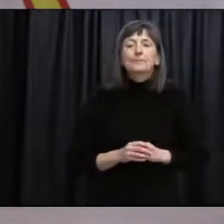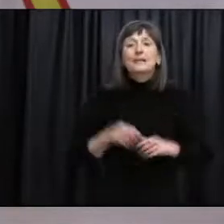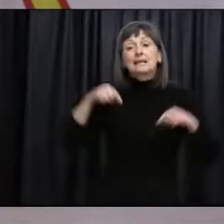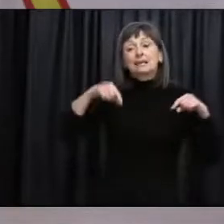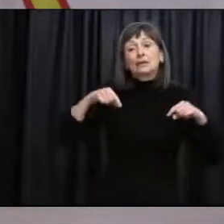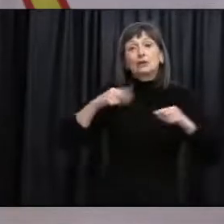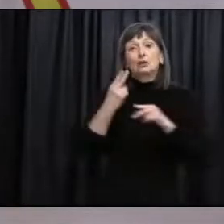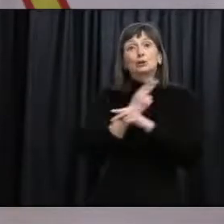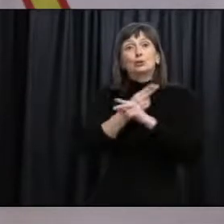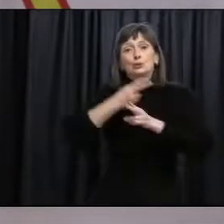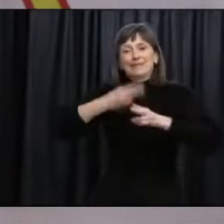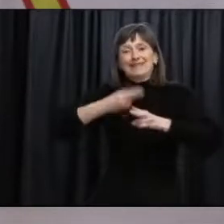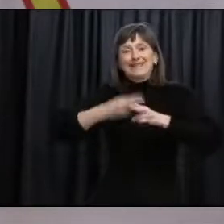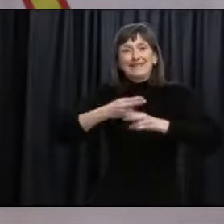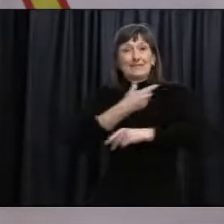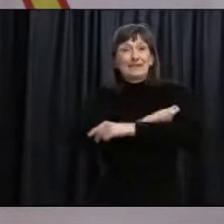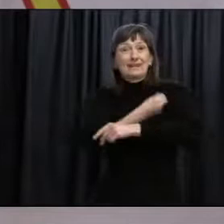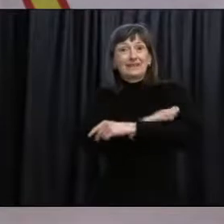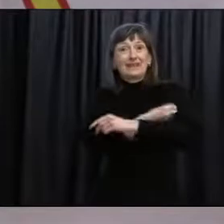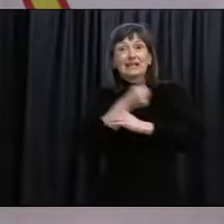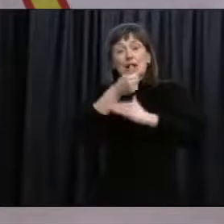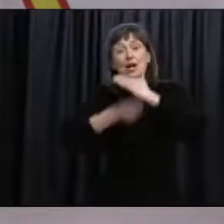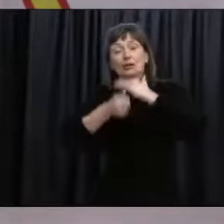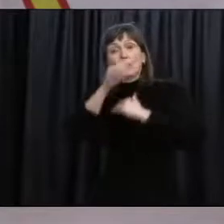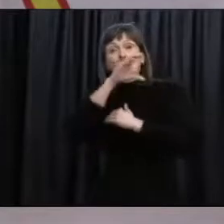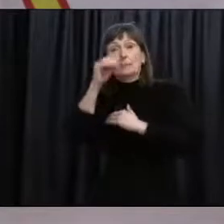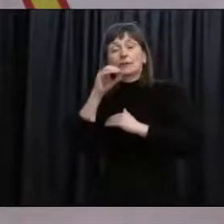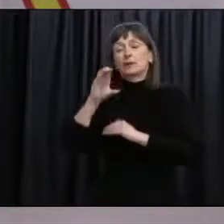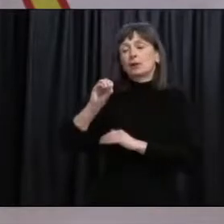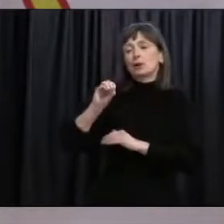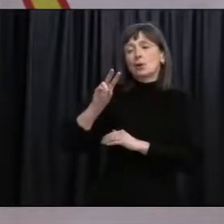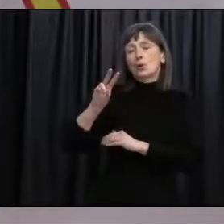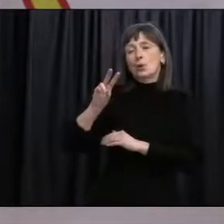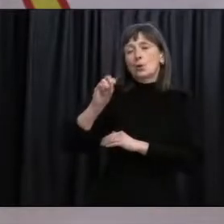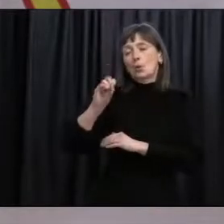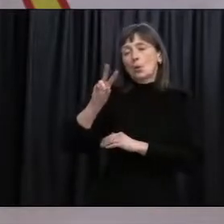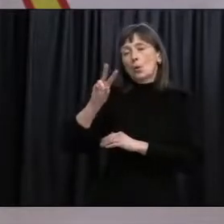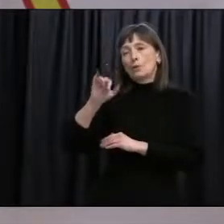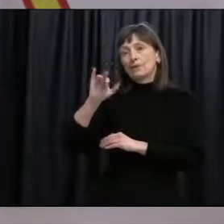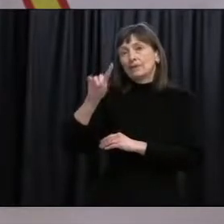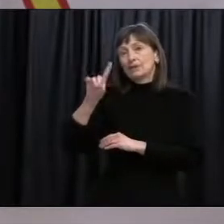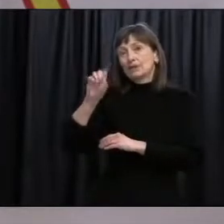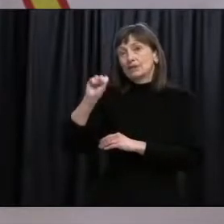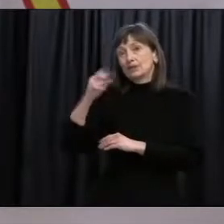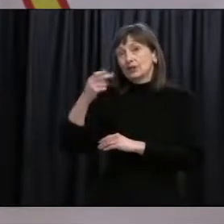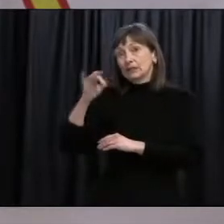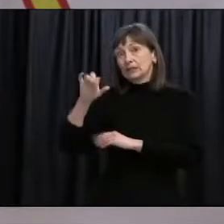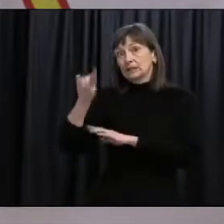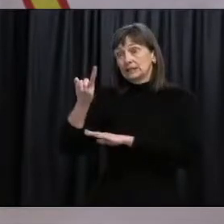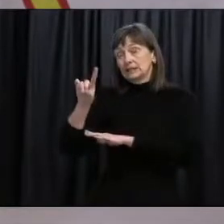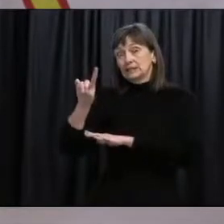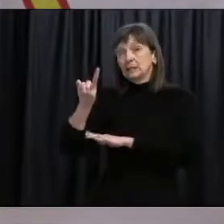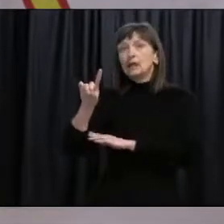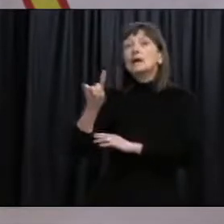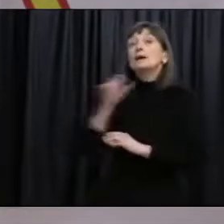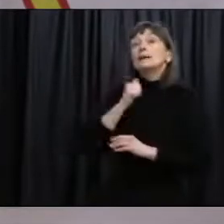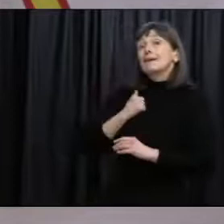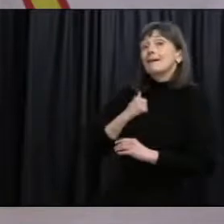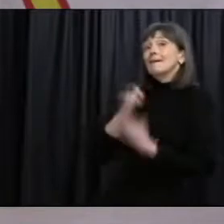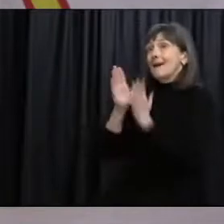Covishield, and Health Canada has made some asks of the manufacturer to provide more